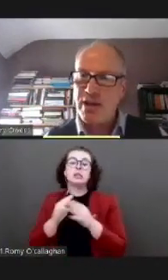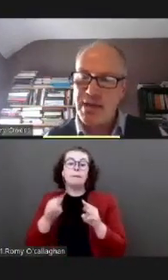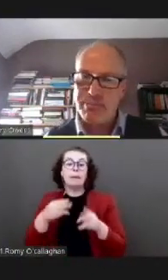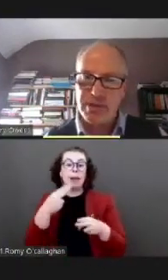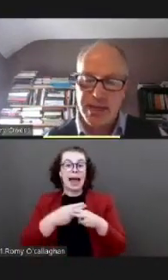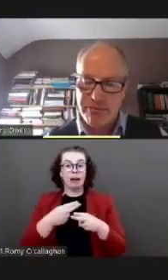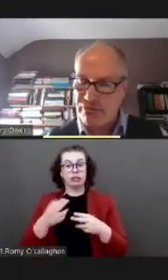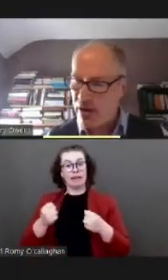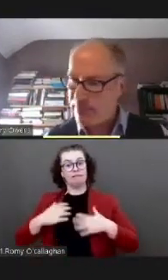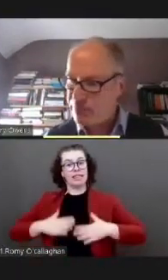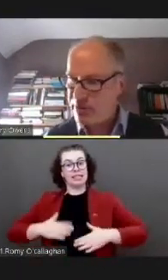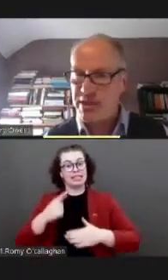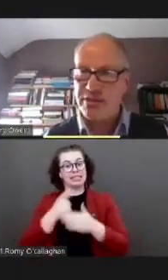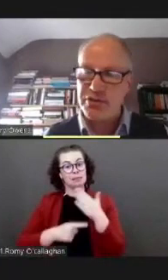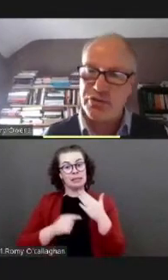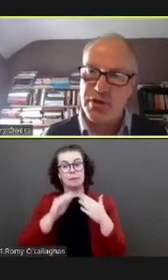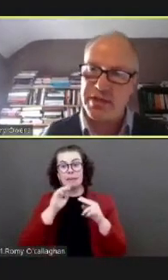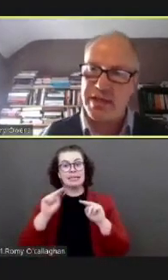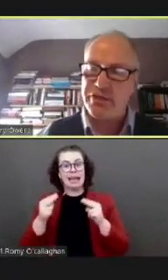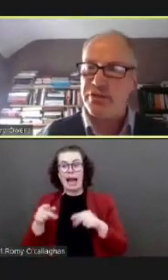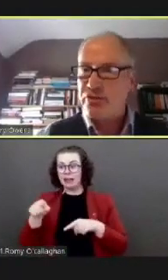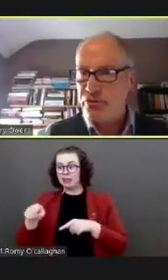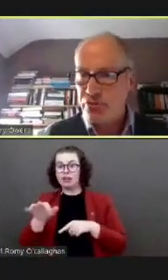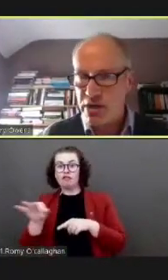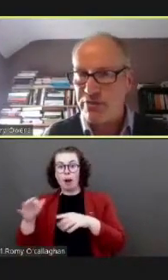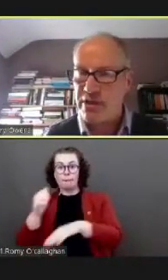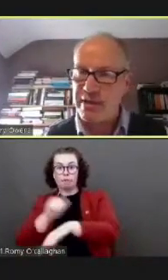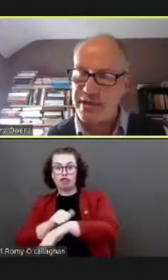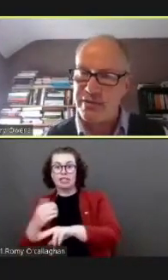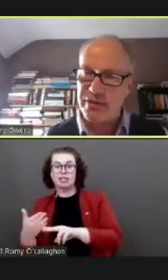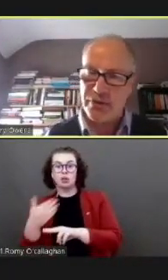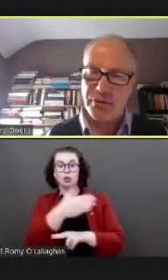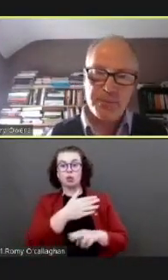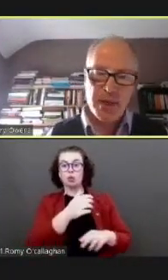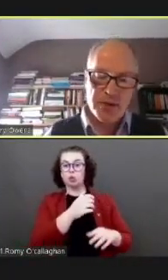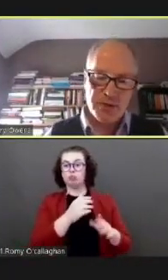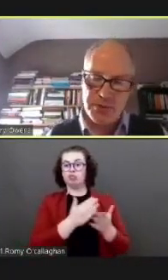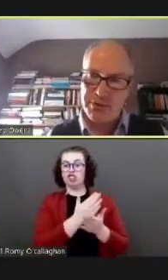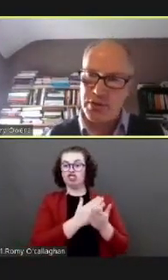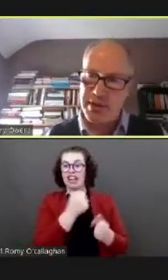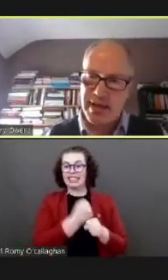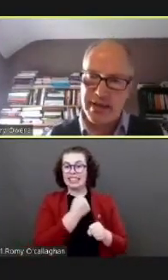and they may not be able to get from the prison to the train station to wherever they intend to go.